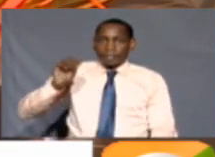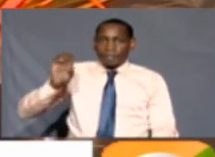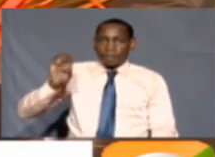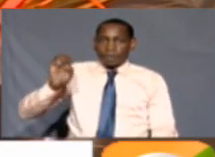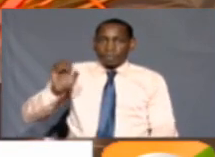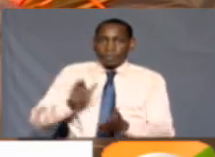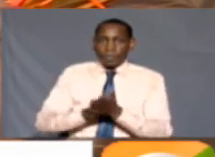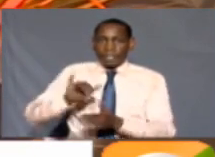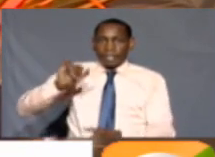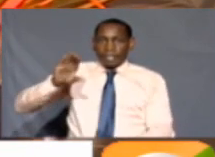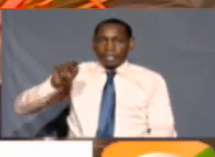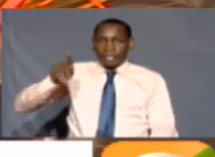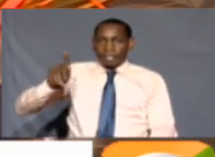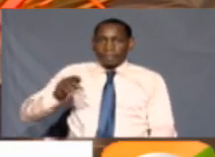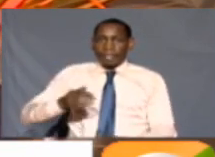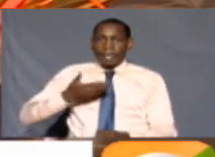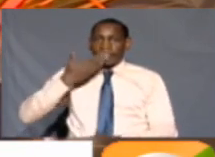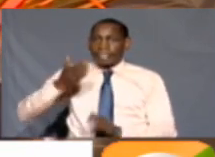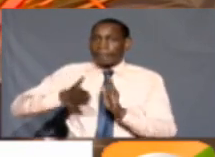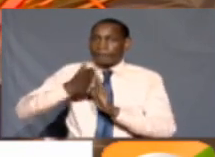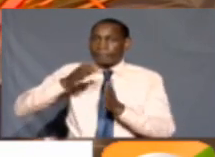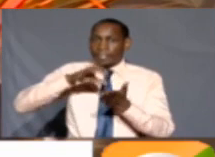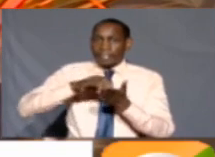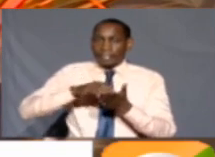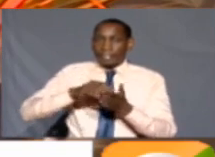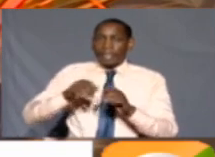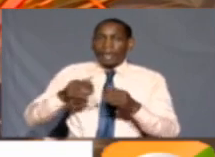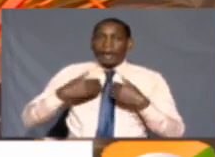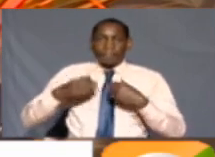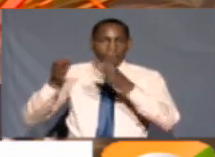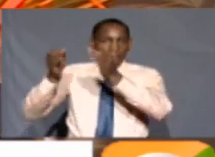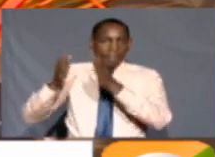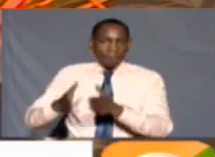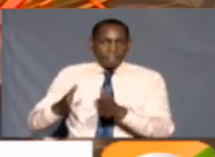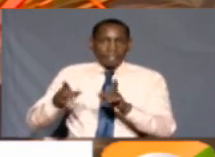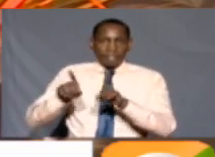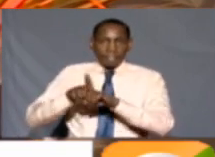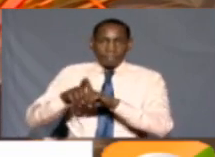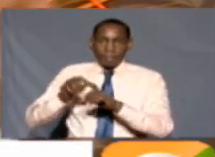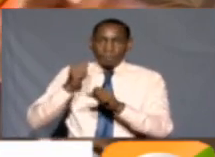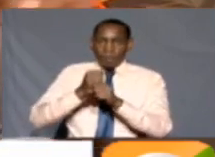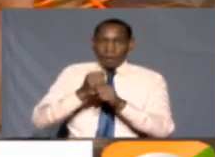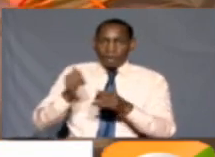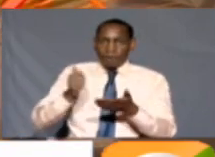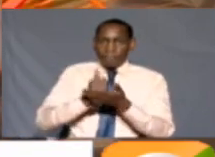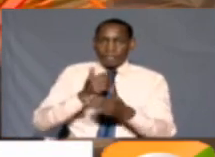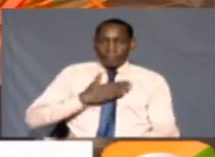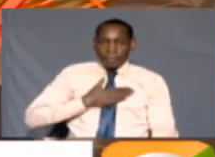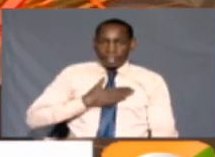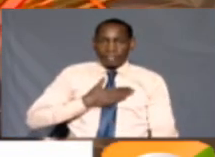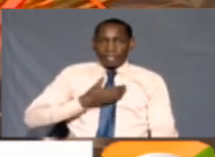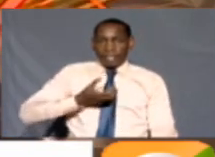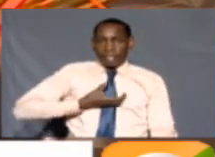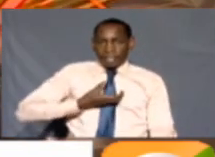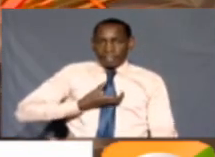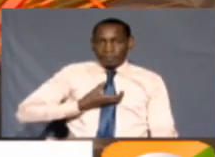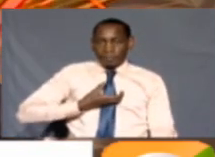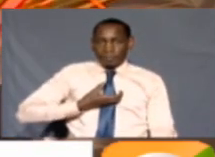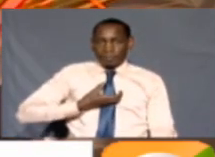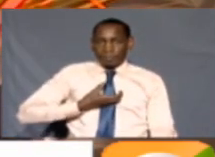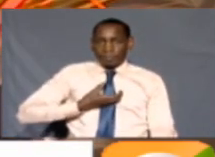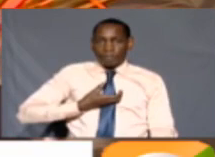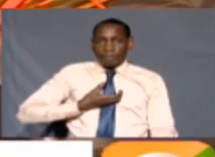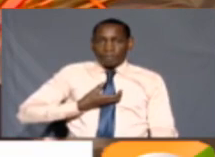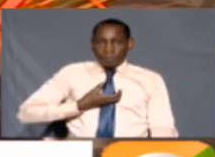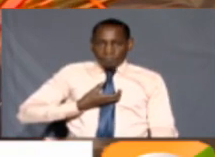quickly to this case. And I don't know if it's because they have the accountants, and one of them actually works in my office, who's on your council, Rispo Leek.